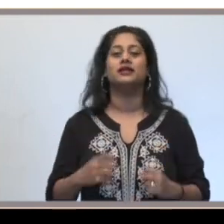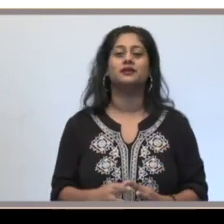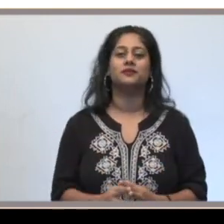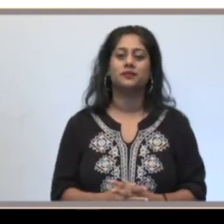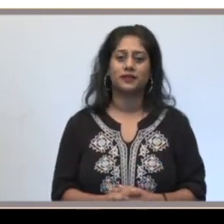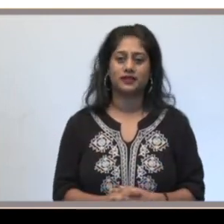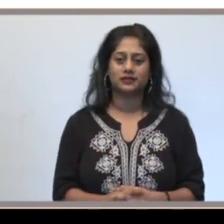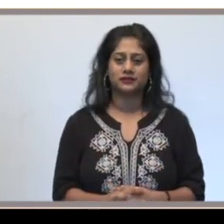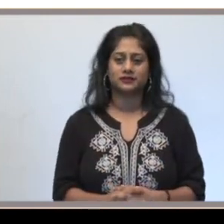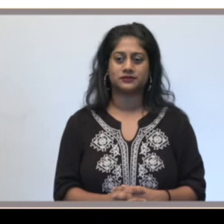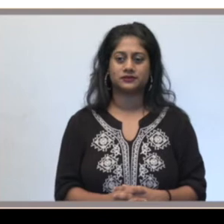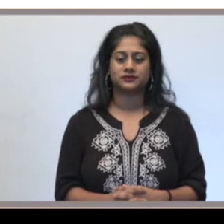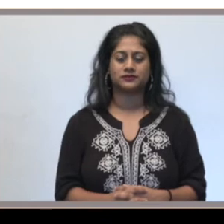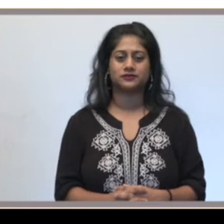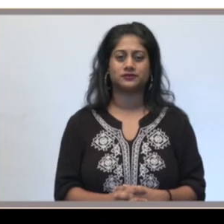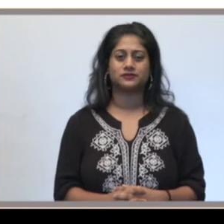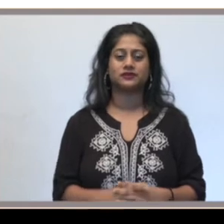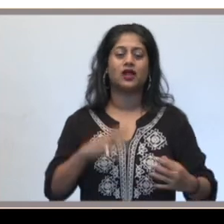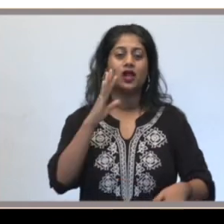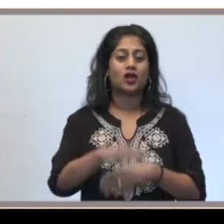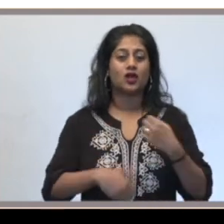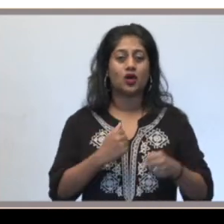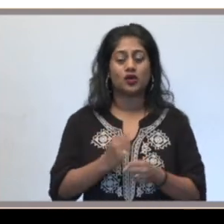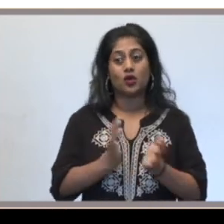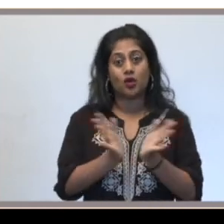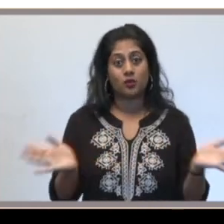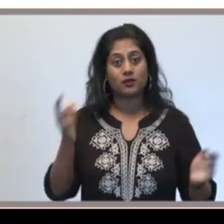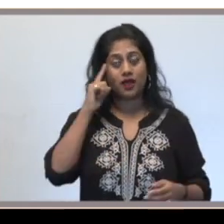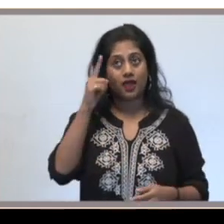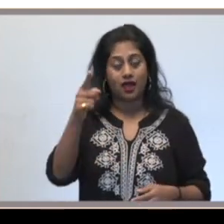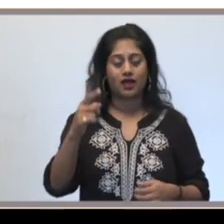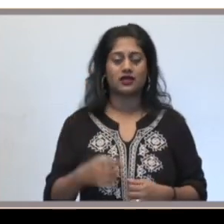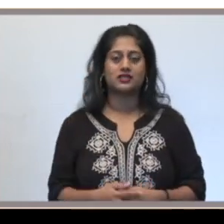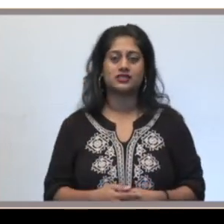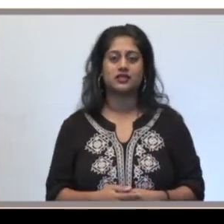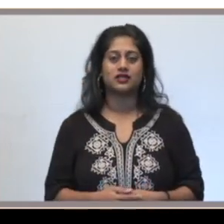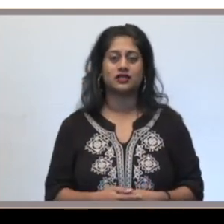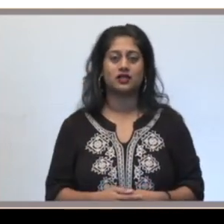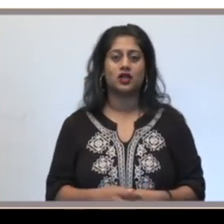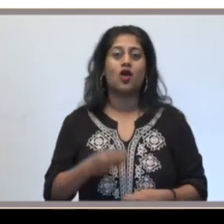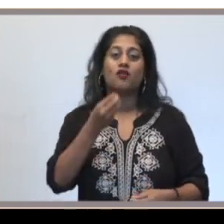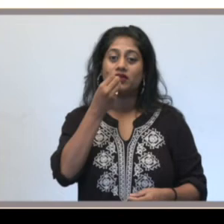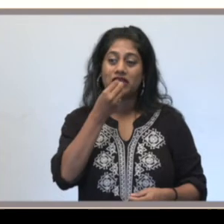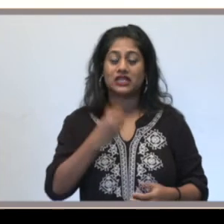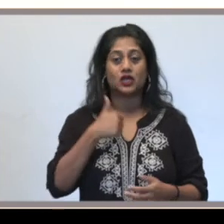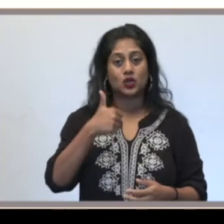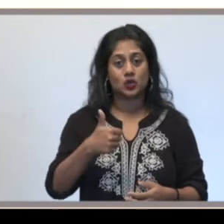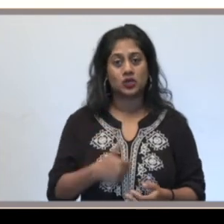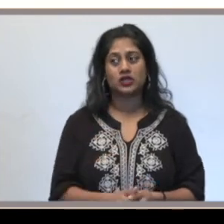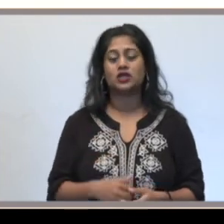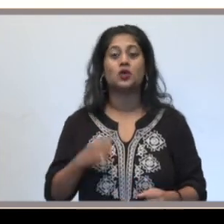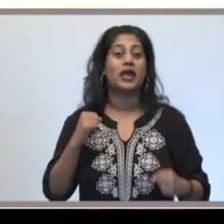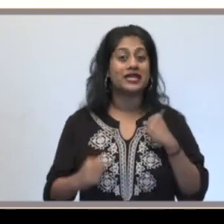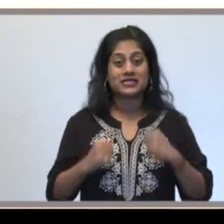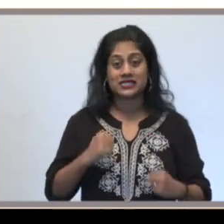interrupted for a period. God also opened my eyes to the importance of eating healthy,